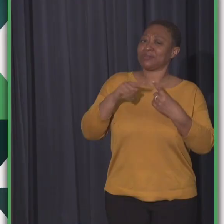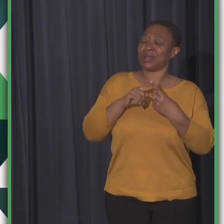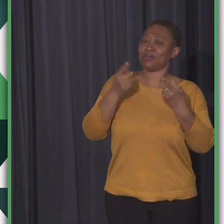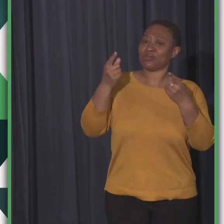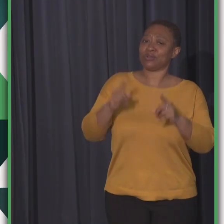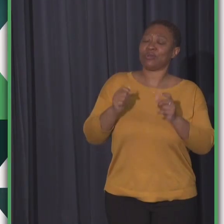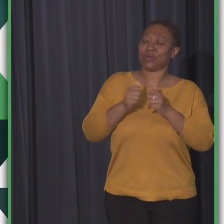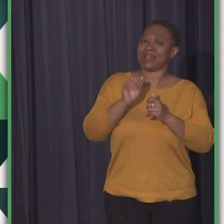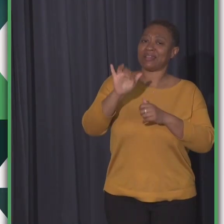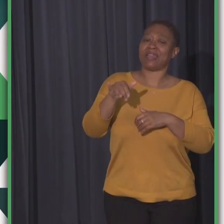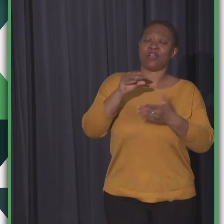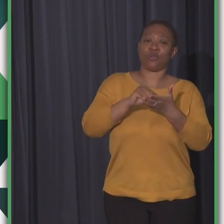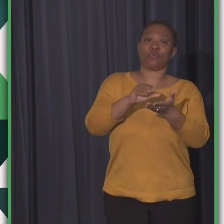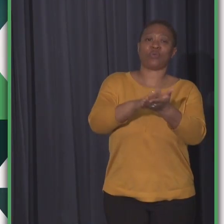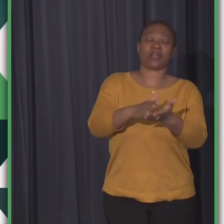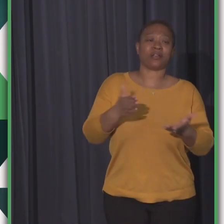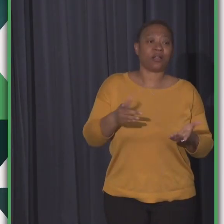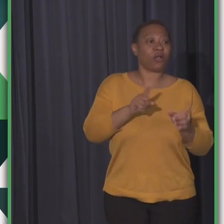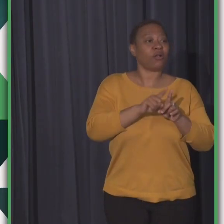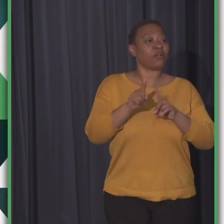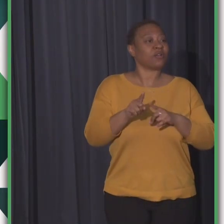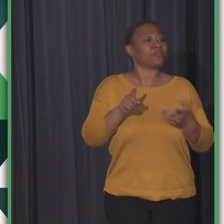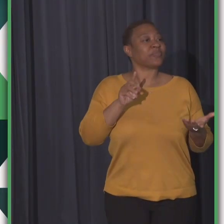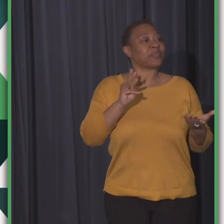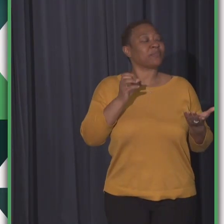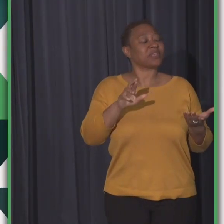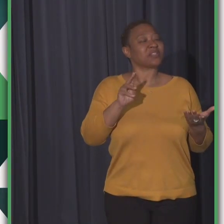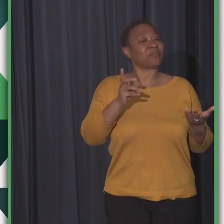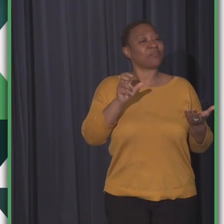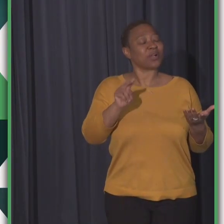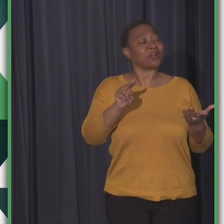what's going on with that on the record? Also, Mr. Burton,